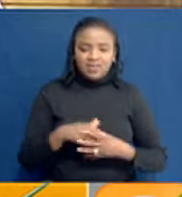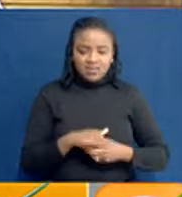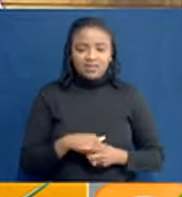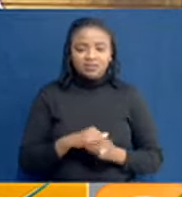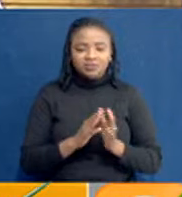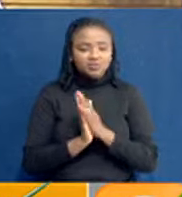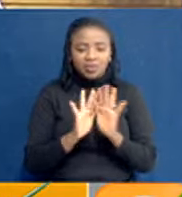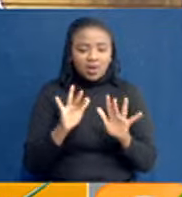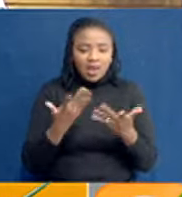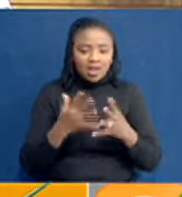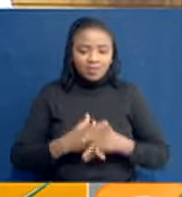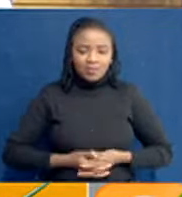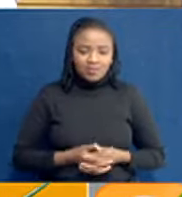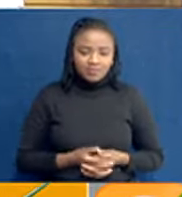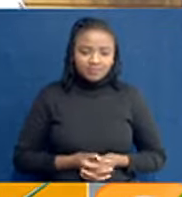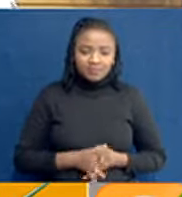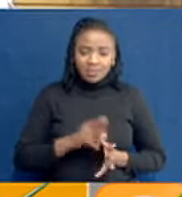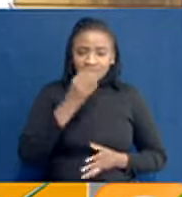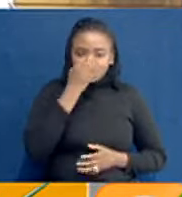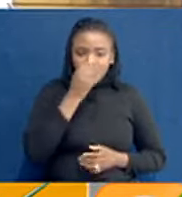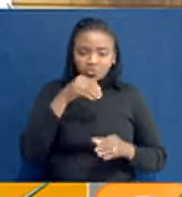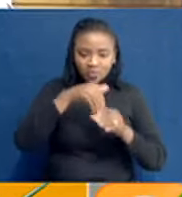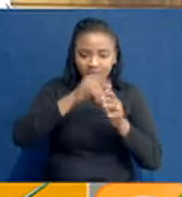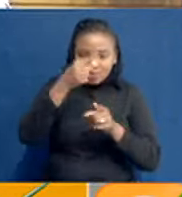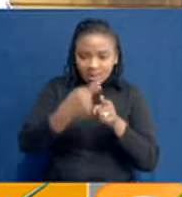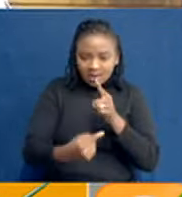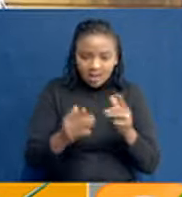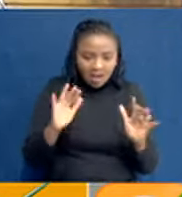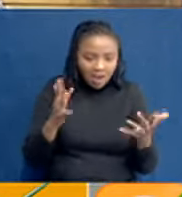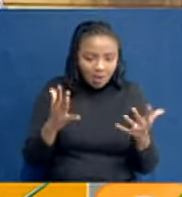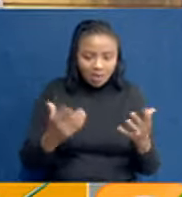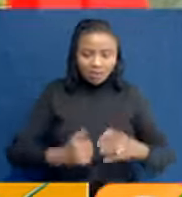our special series, Ruto in a Year.